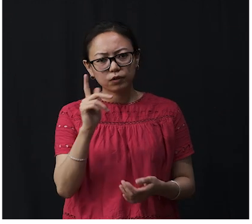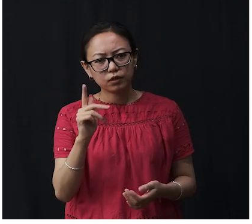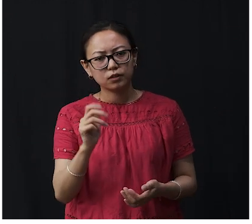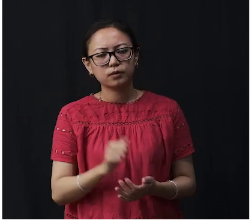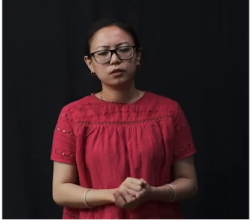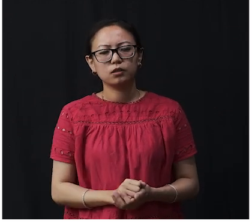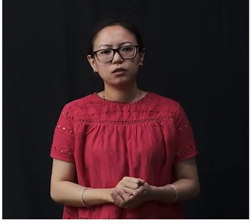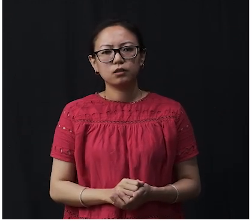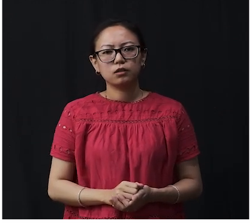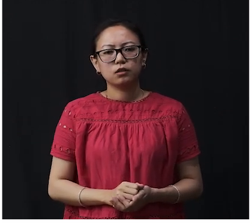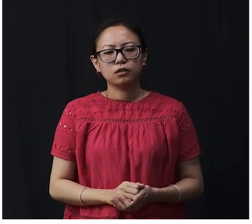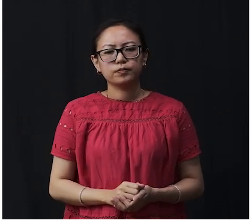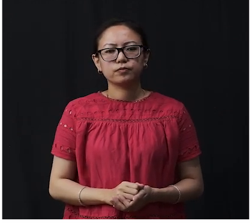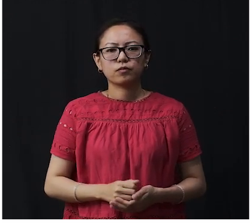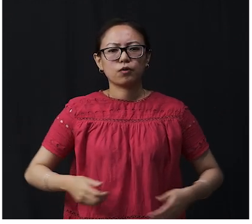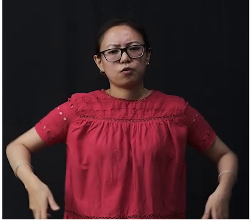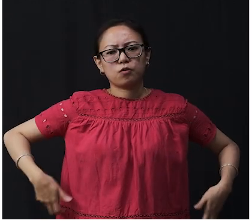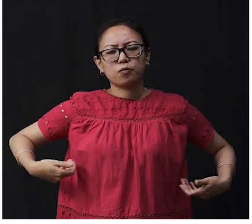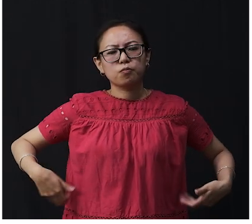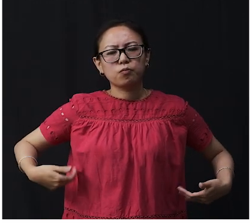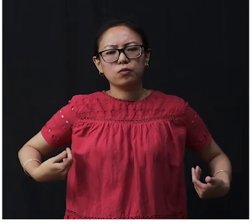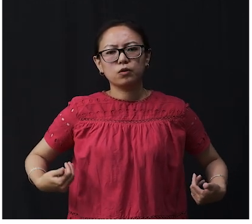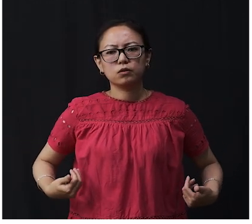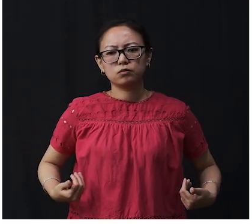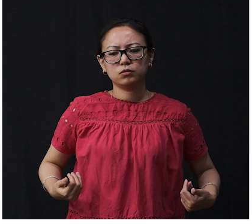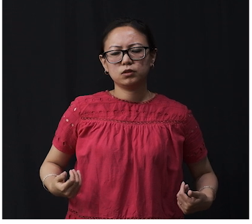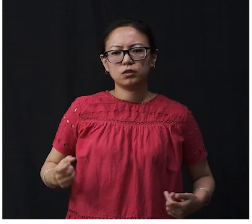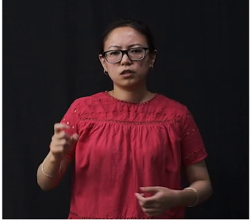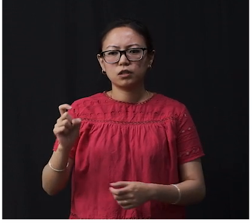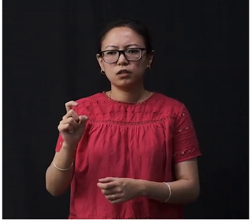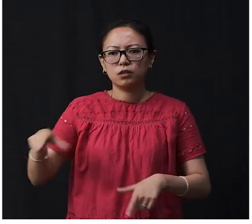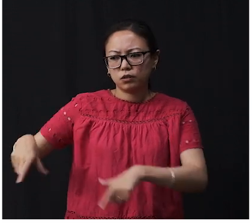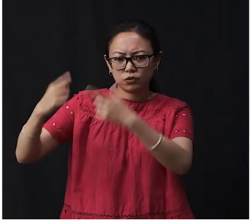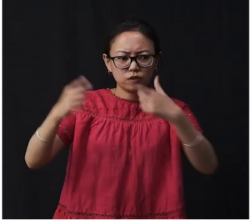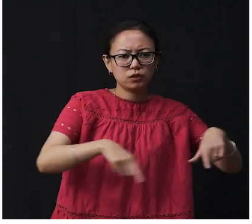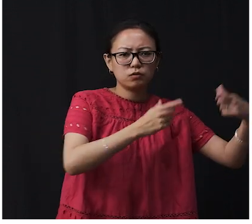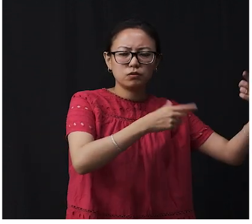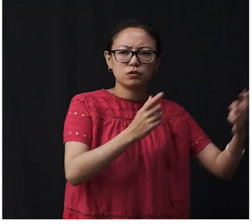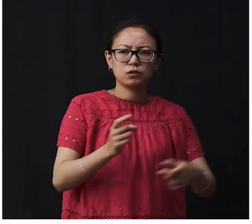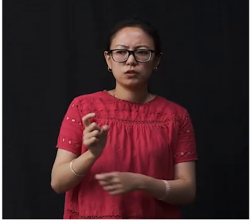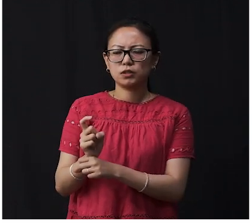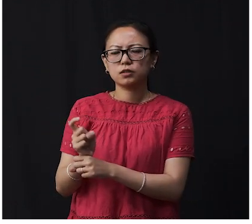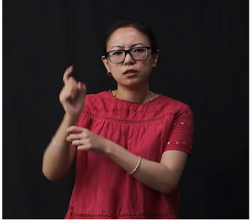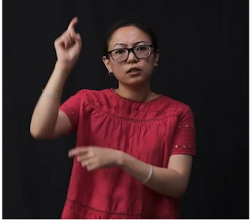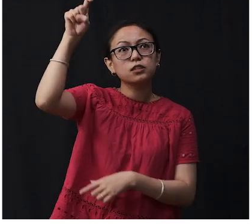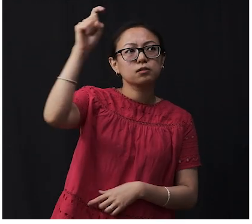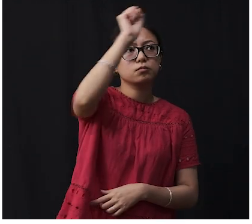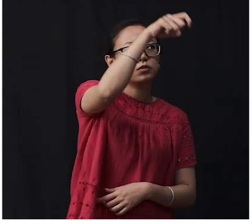the monkey swings easily on trees using its tail. All right,